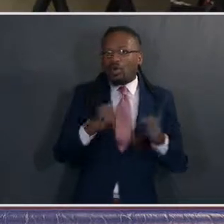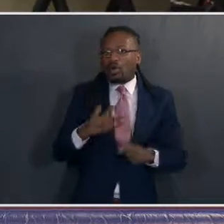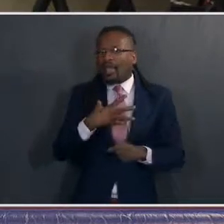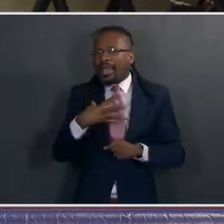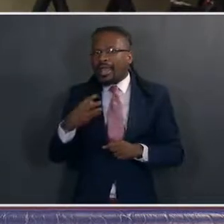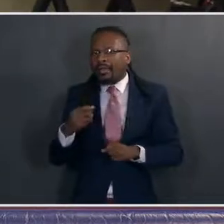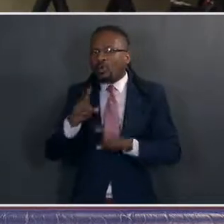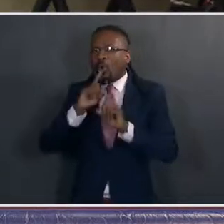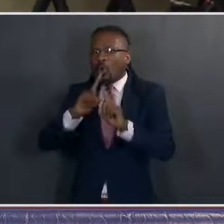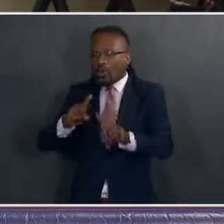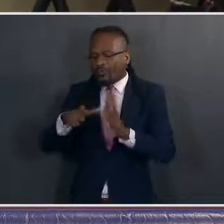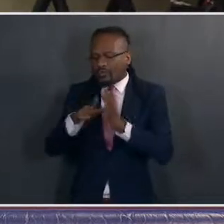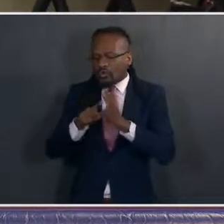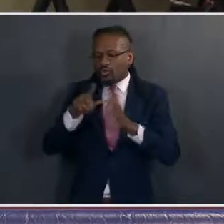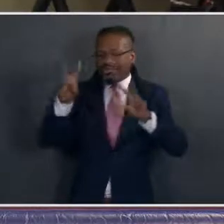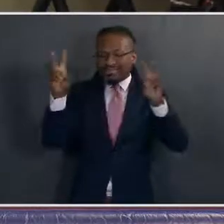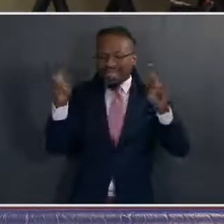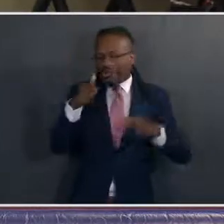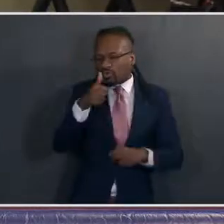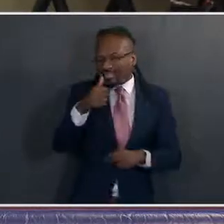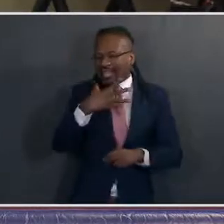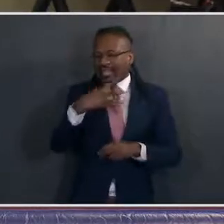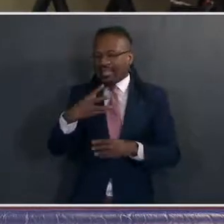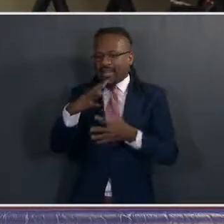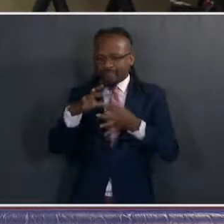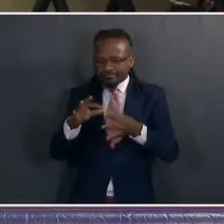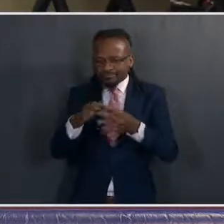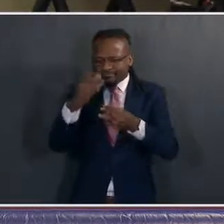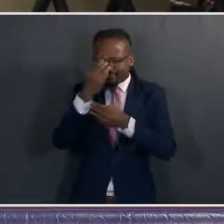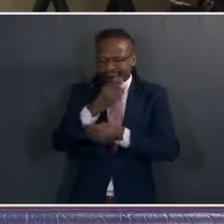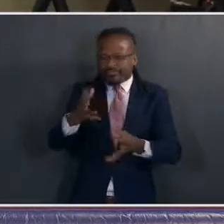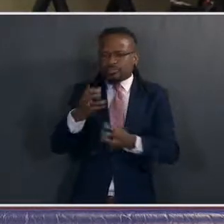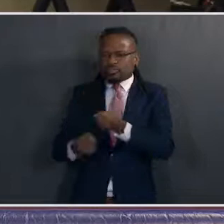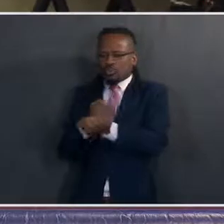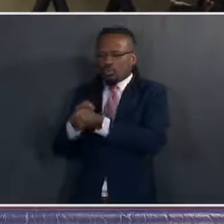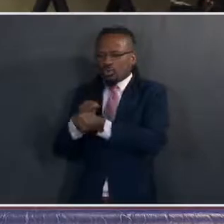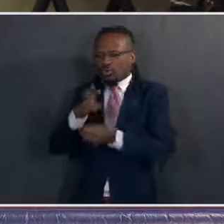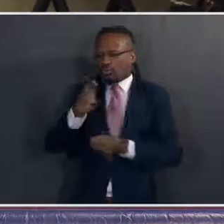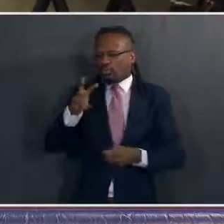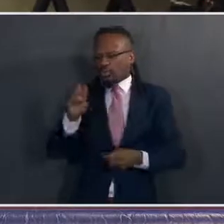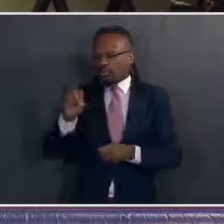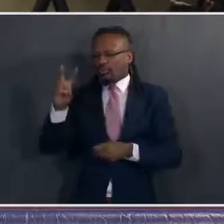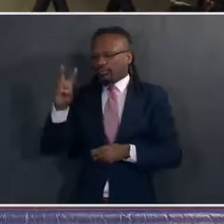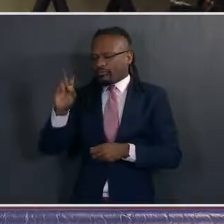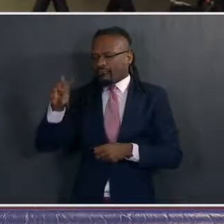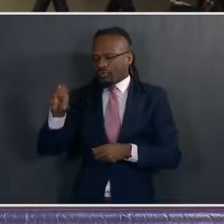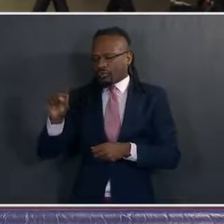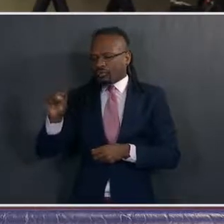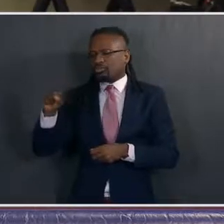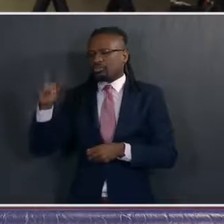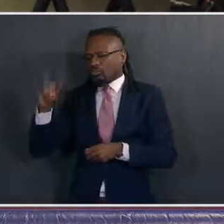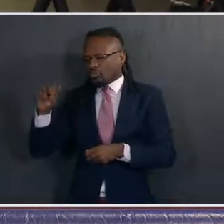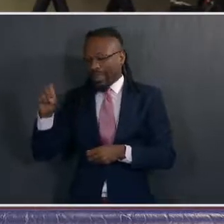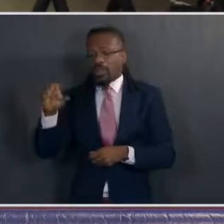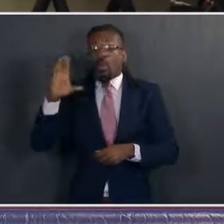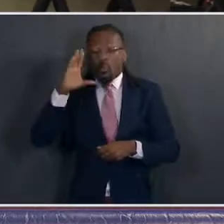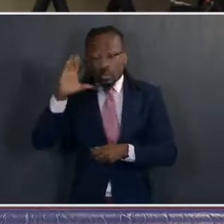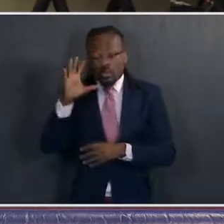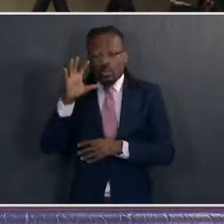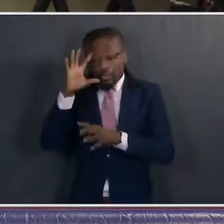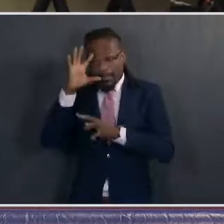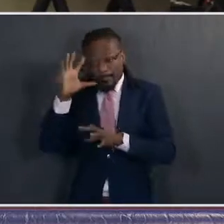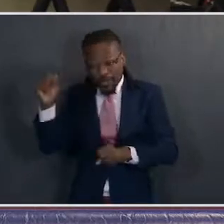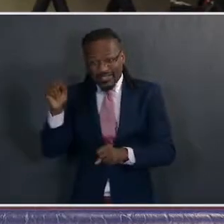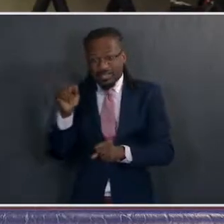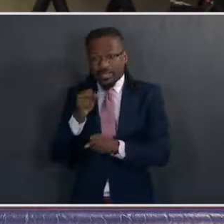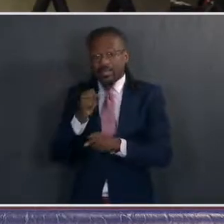of Title X and issued a statement strongly supporting Roe v. Wade. Is the president going to make any effort to reach